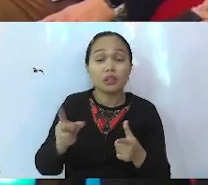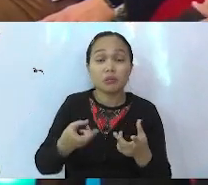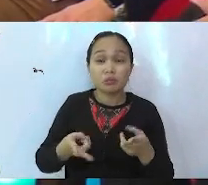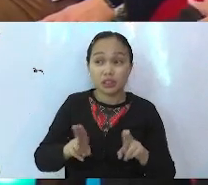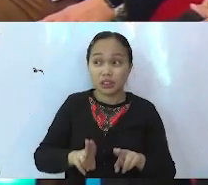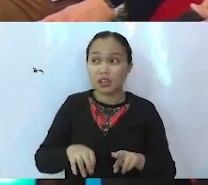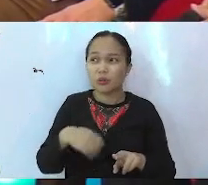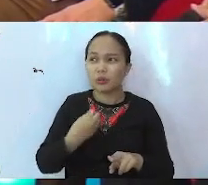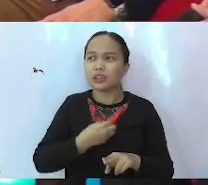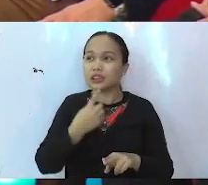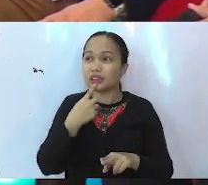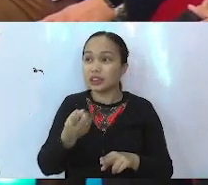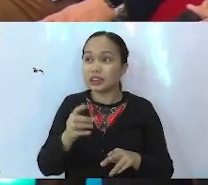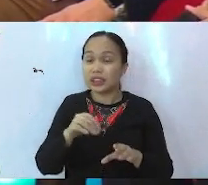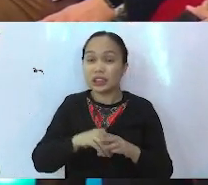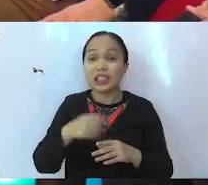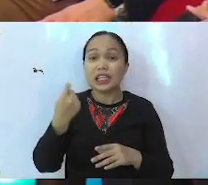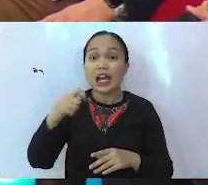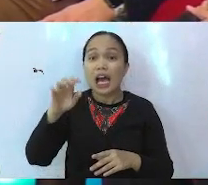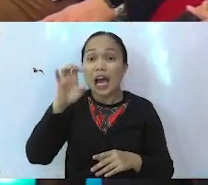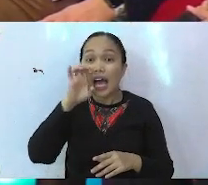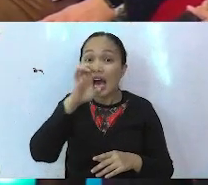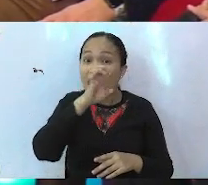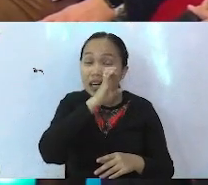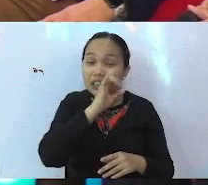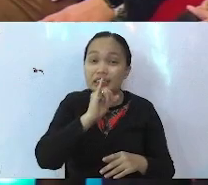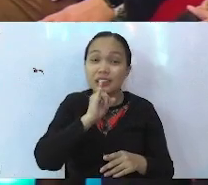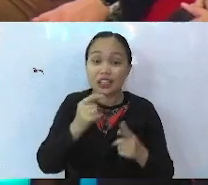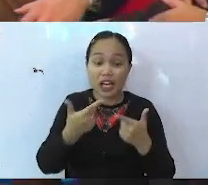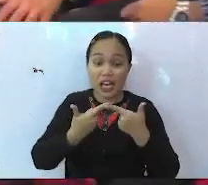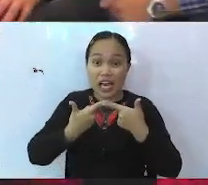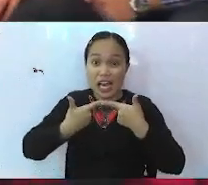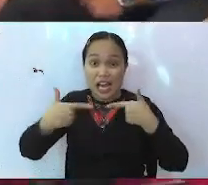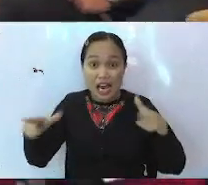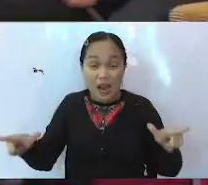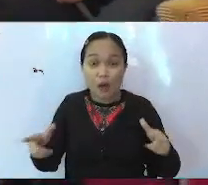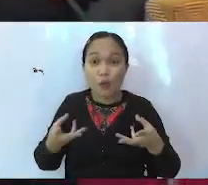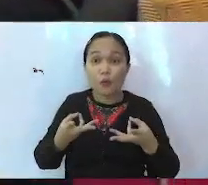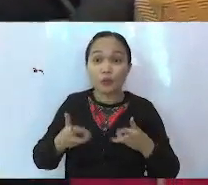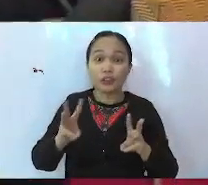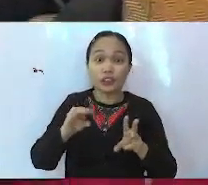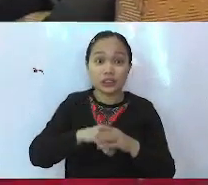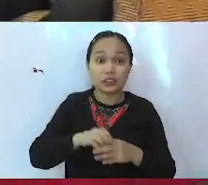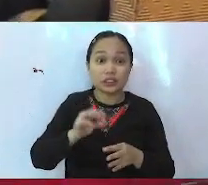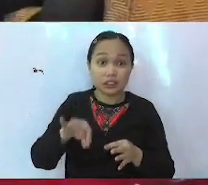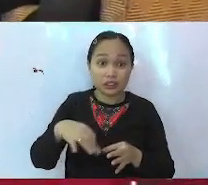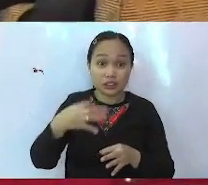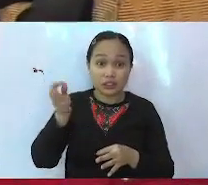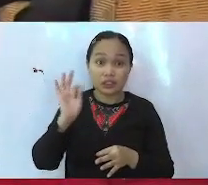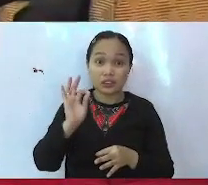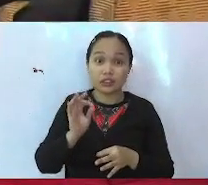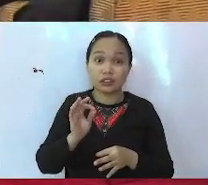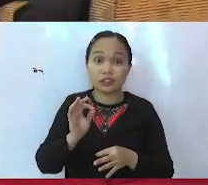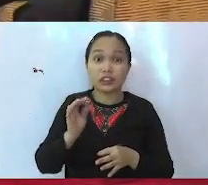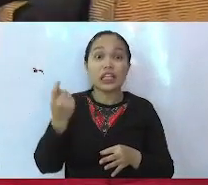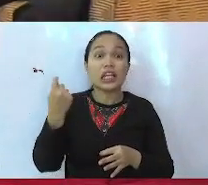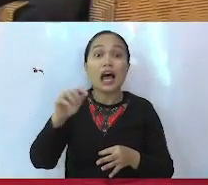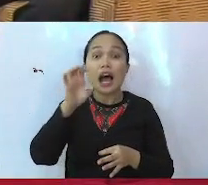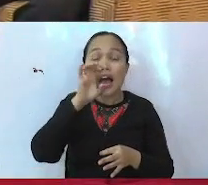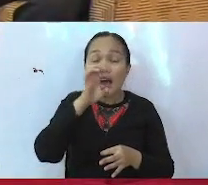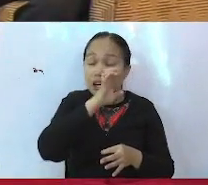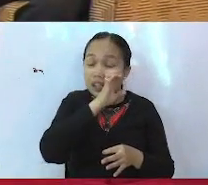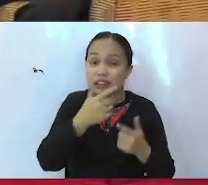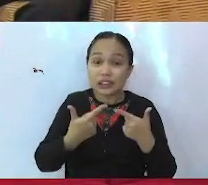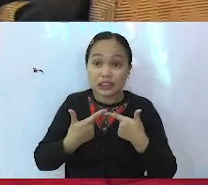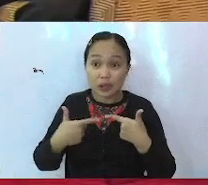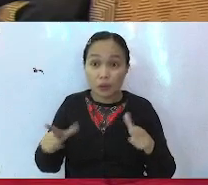have a saying in America, the eyes are the gateway to the soul. Oh, yeah. It's in the Bible. Amen. Yeah, it's in the Bible. Eyes are the gateway to the